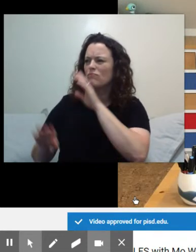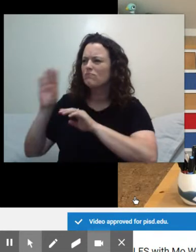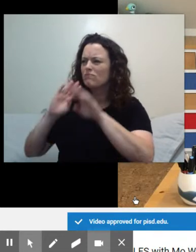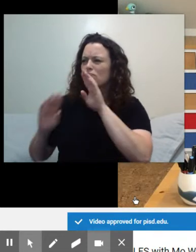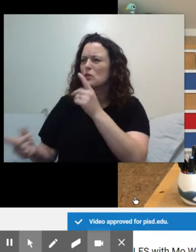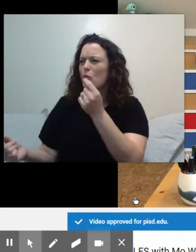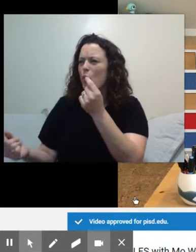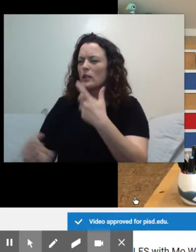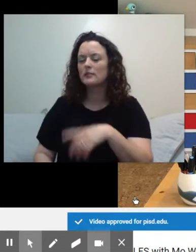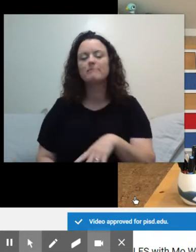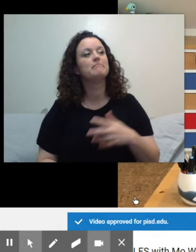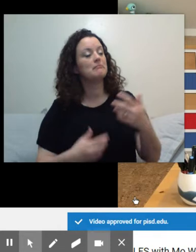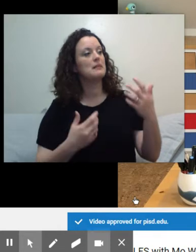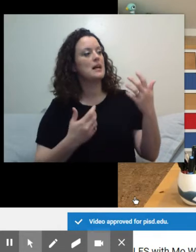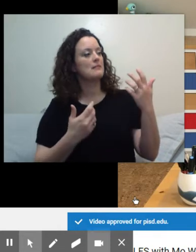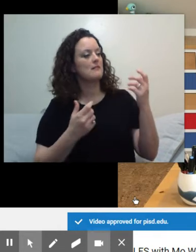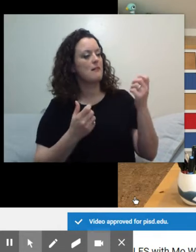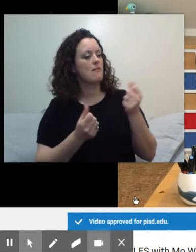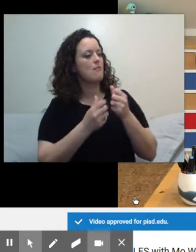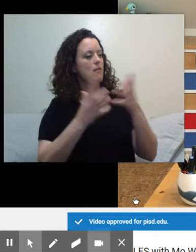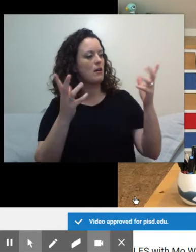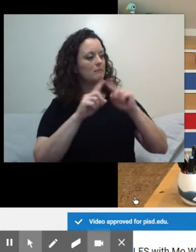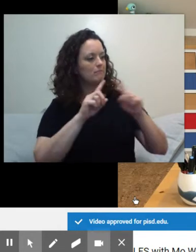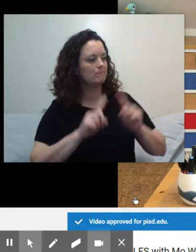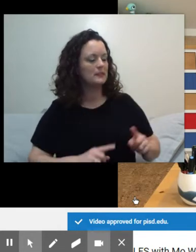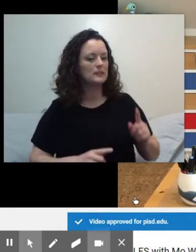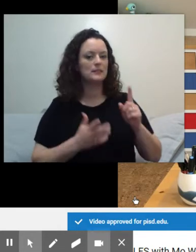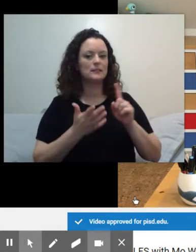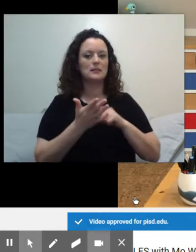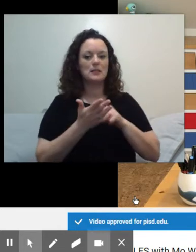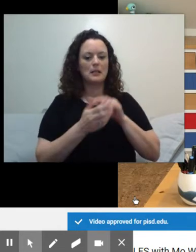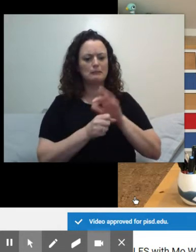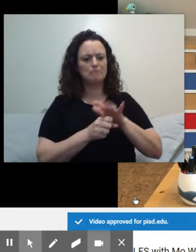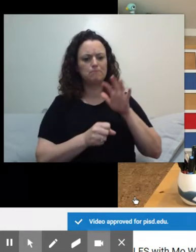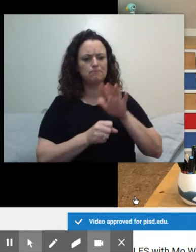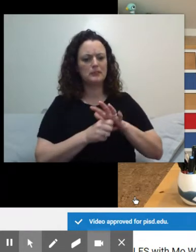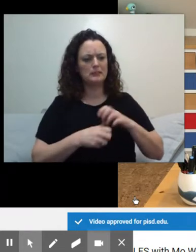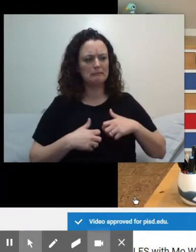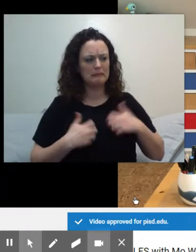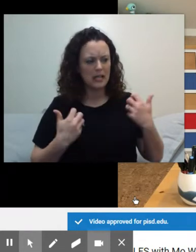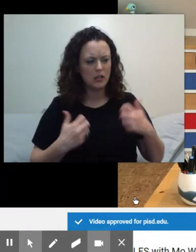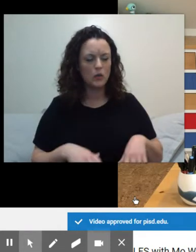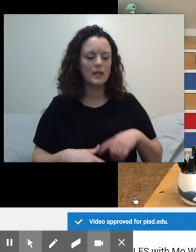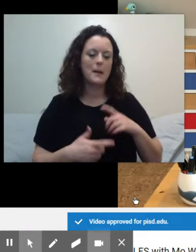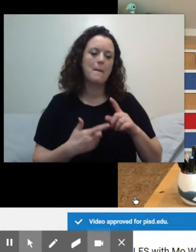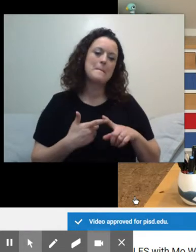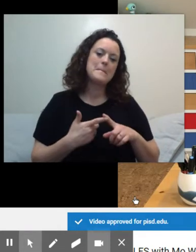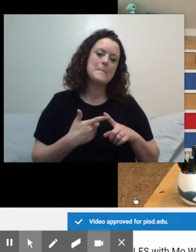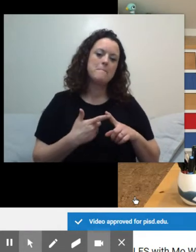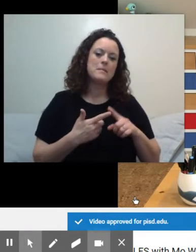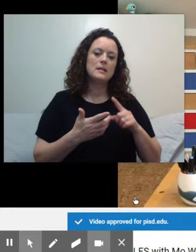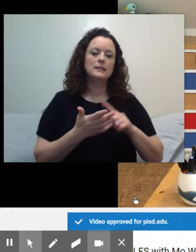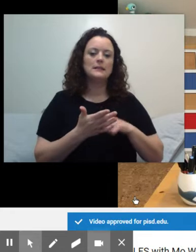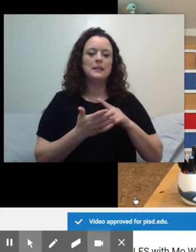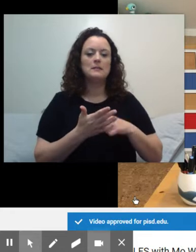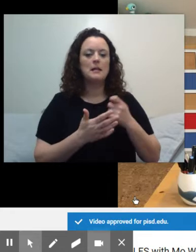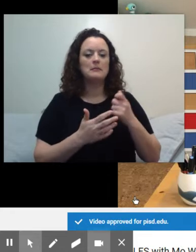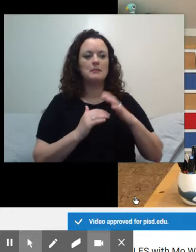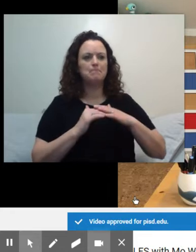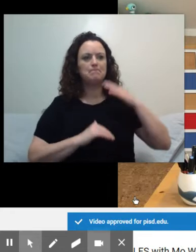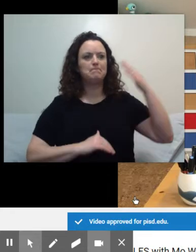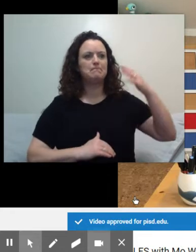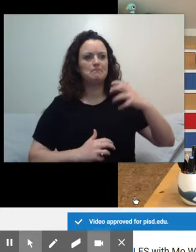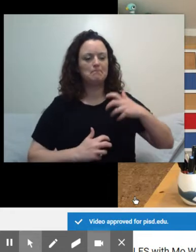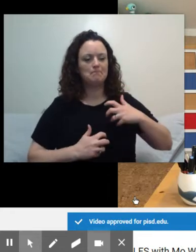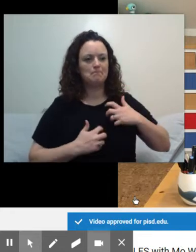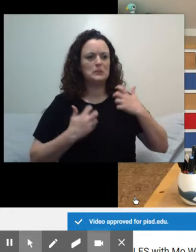things when I get frustrated. Sometimes I get angry. Sometimes I'm a little bit too loud. Sometimes I get